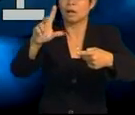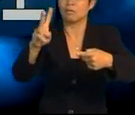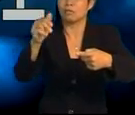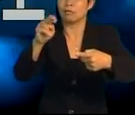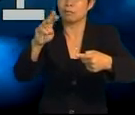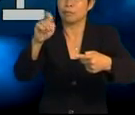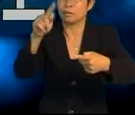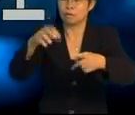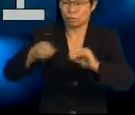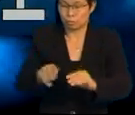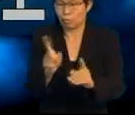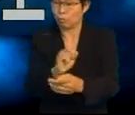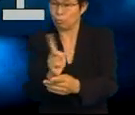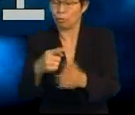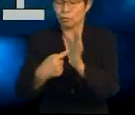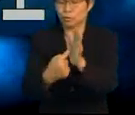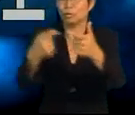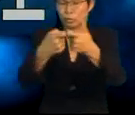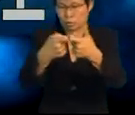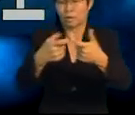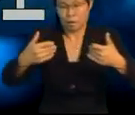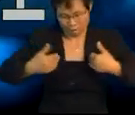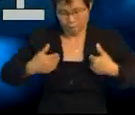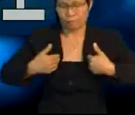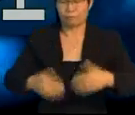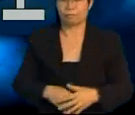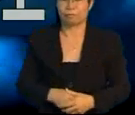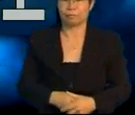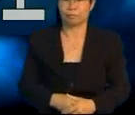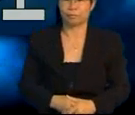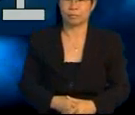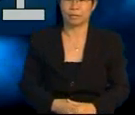move, indicating that electricity is present.